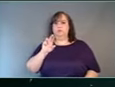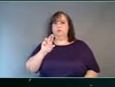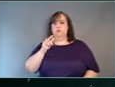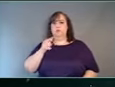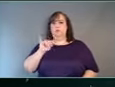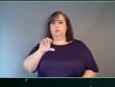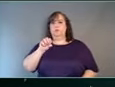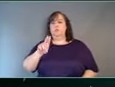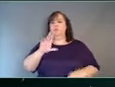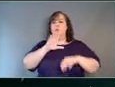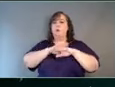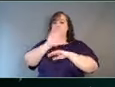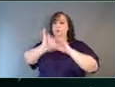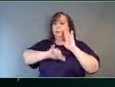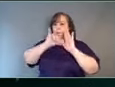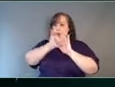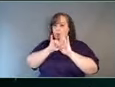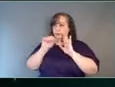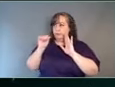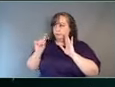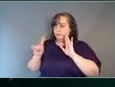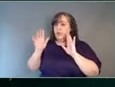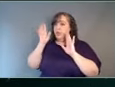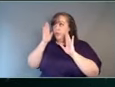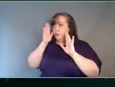Earth and when? And will it be in this